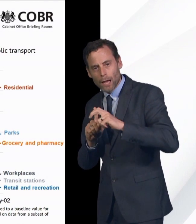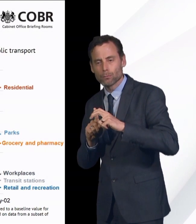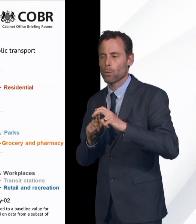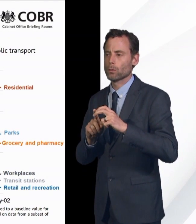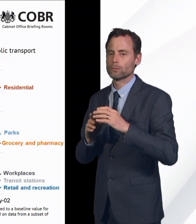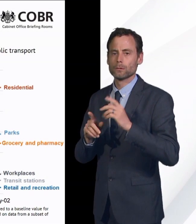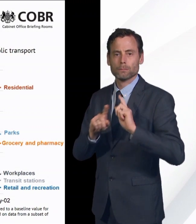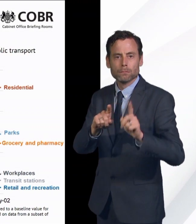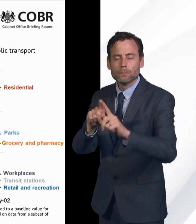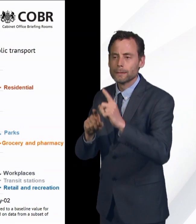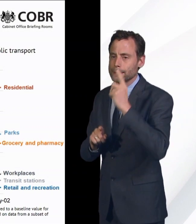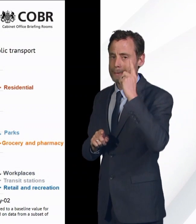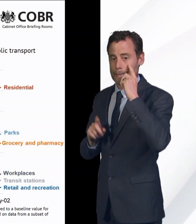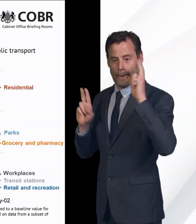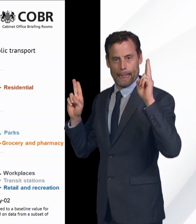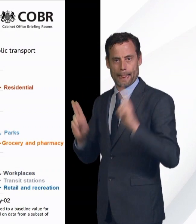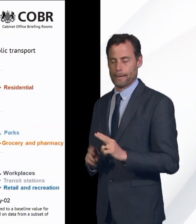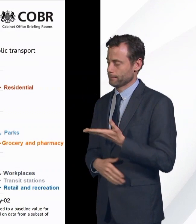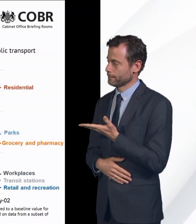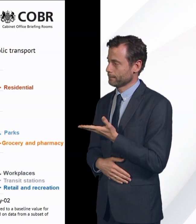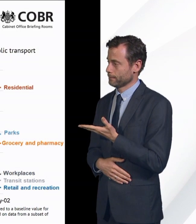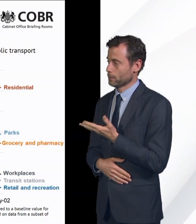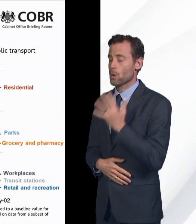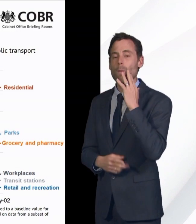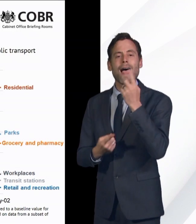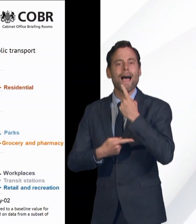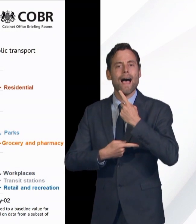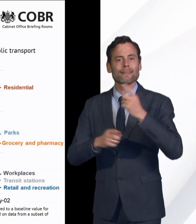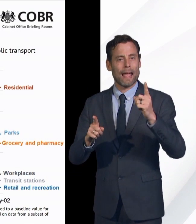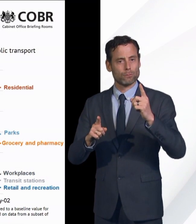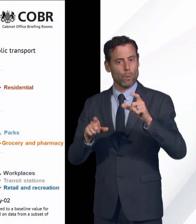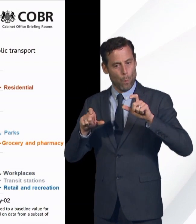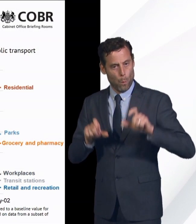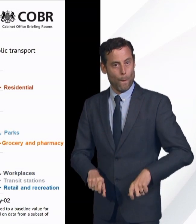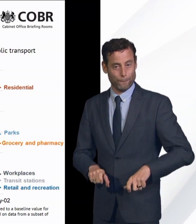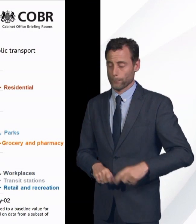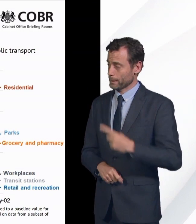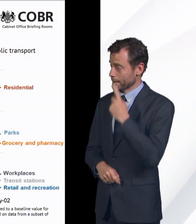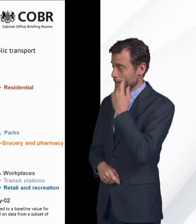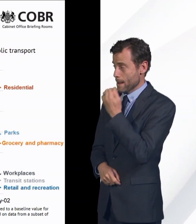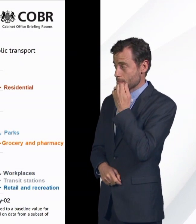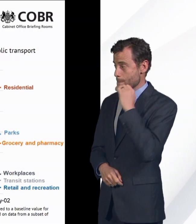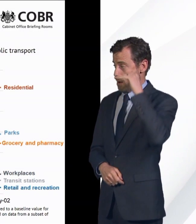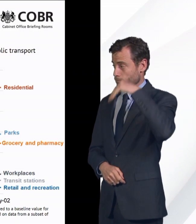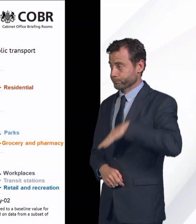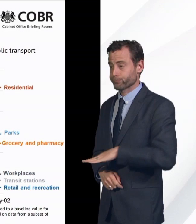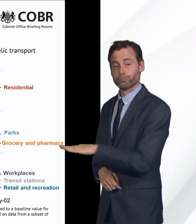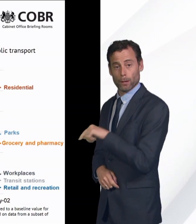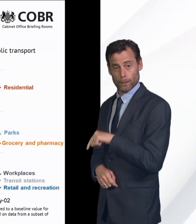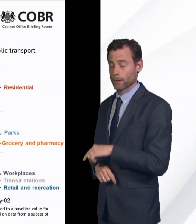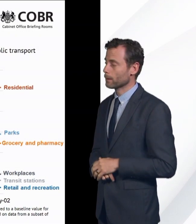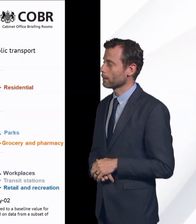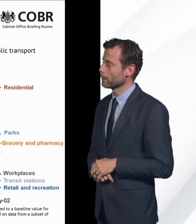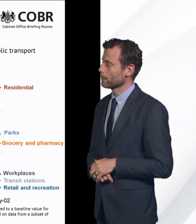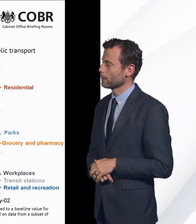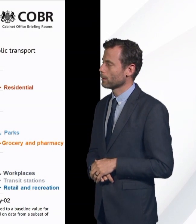been a dramatic reduction since the social distancing measures were introduced. A little bit of an uptick in workplaces, but I would